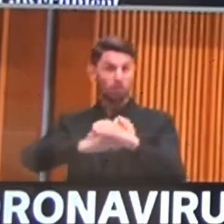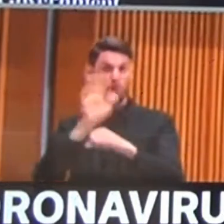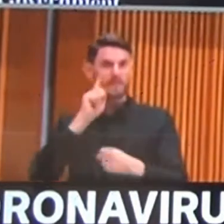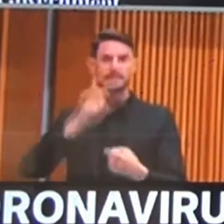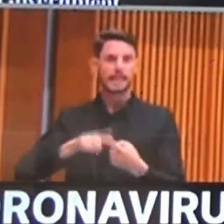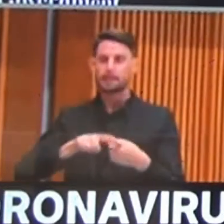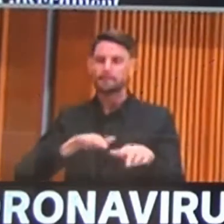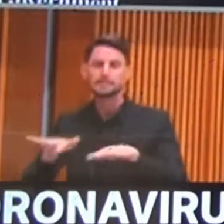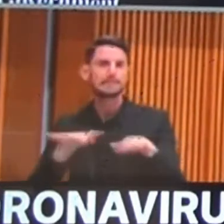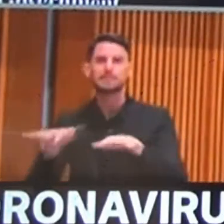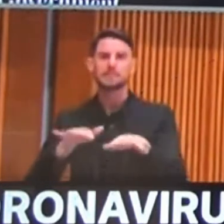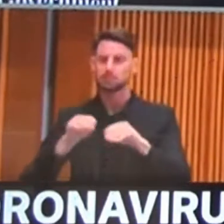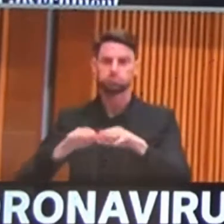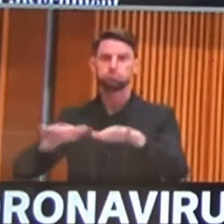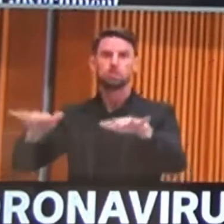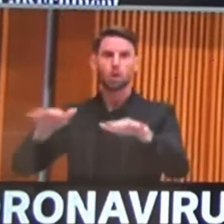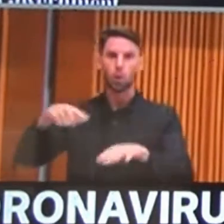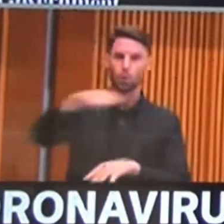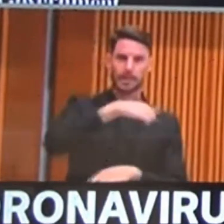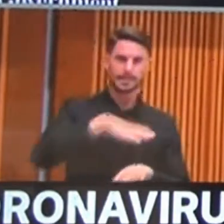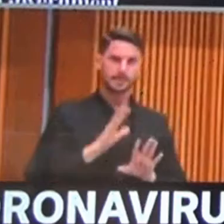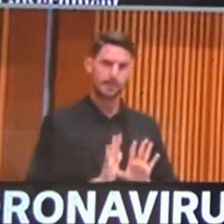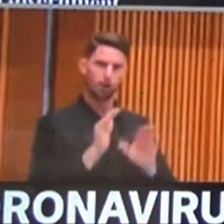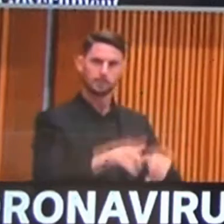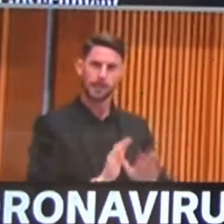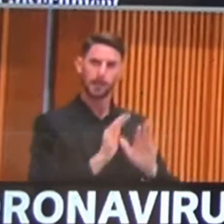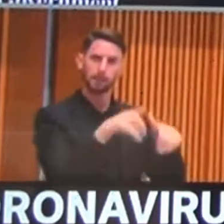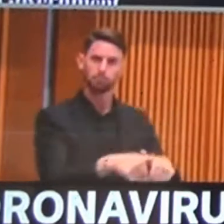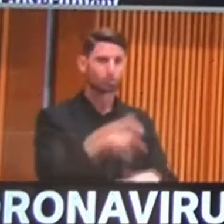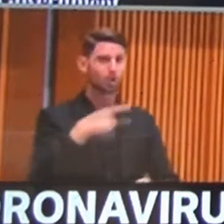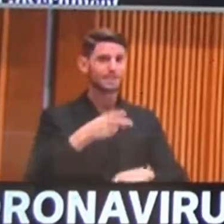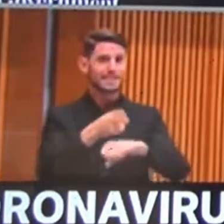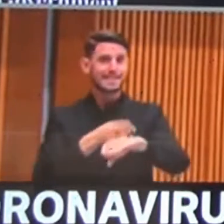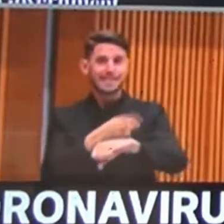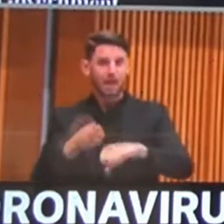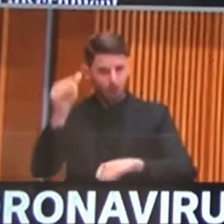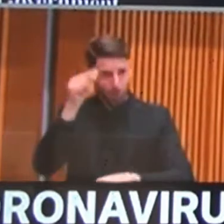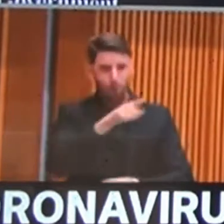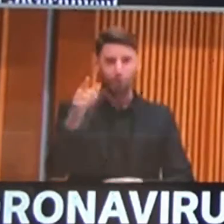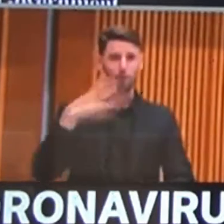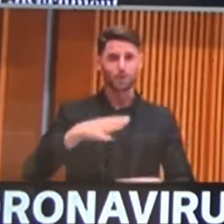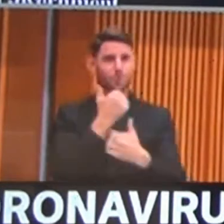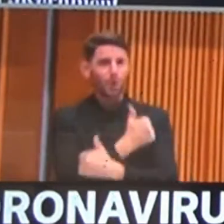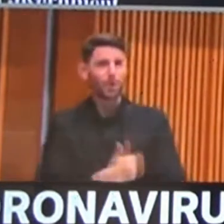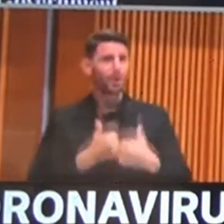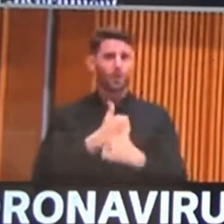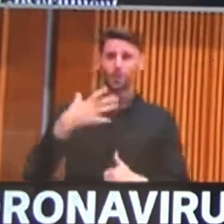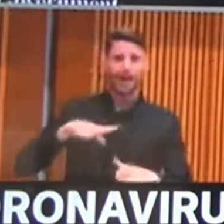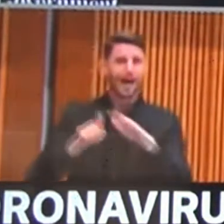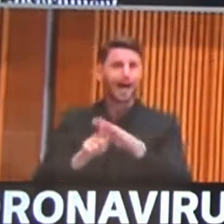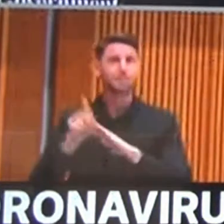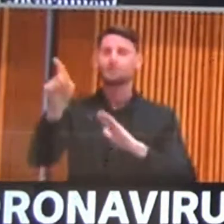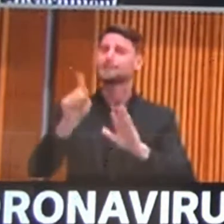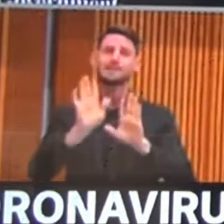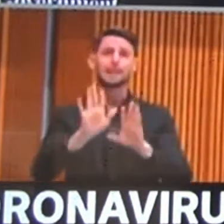that, what that means is now is the time, even in the greatest challenge, to stick to